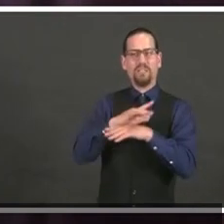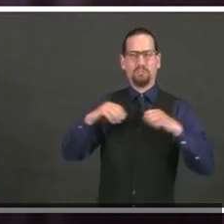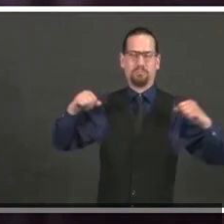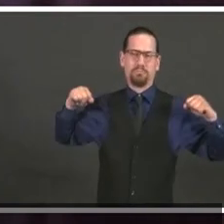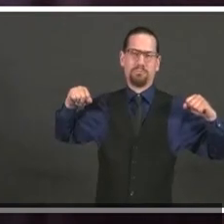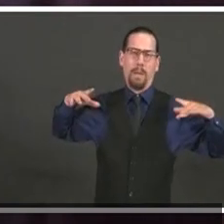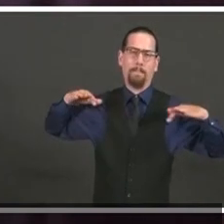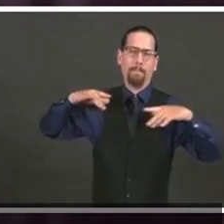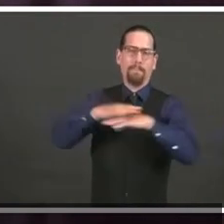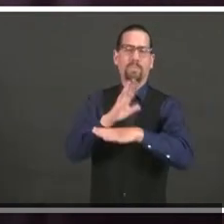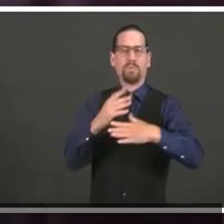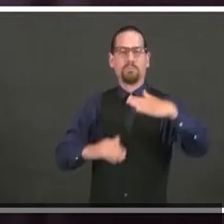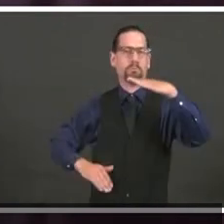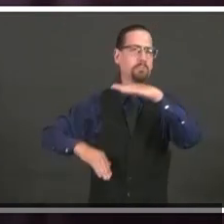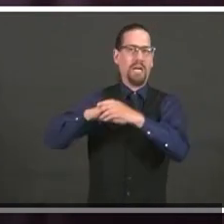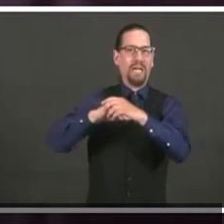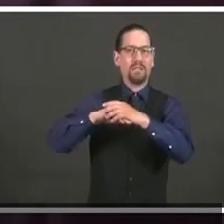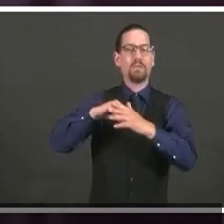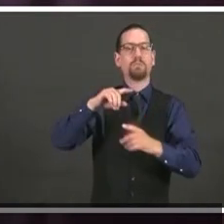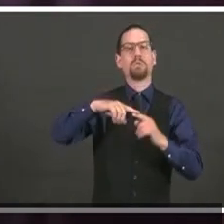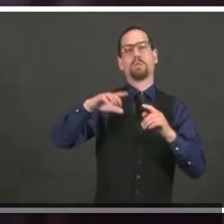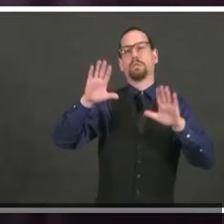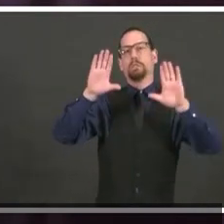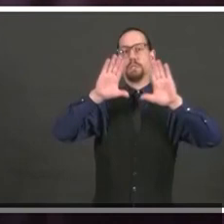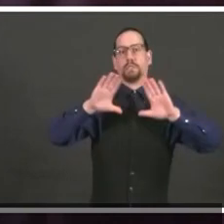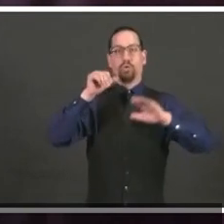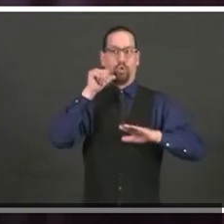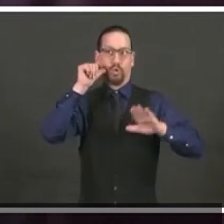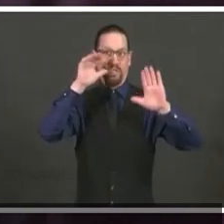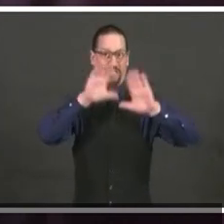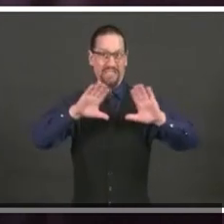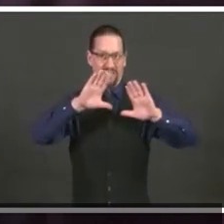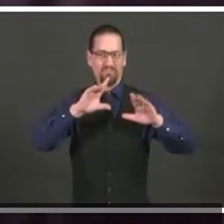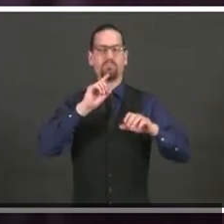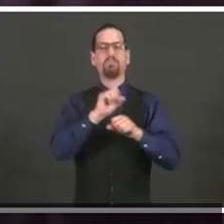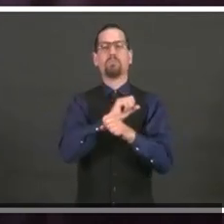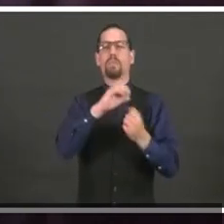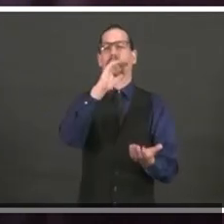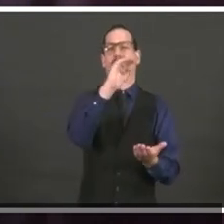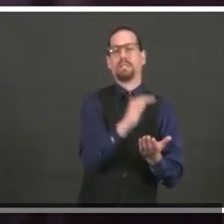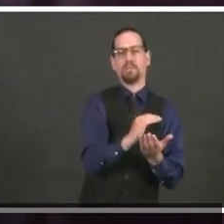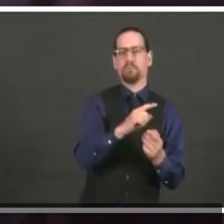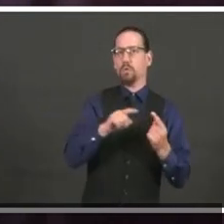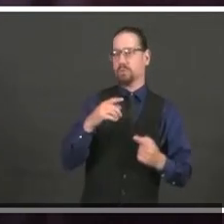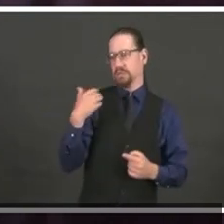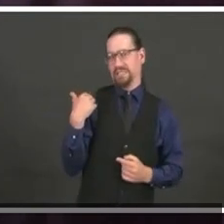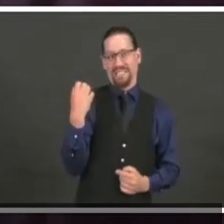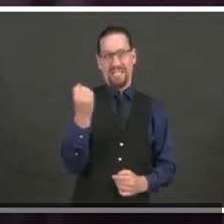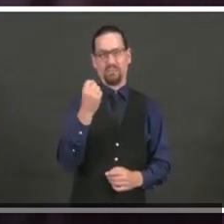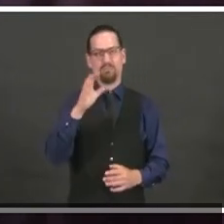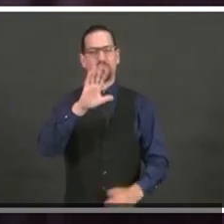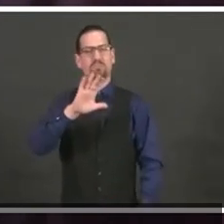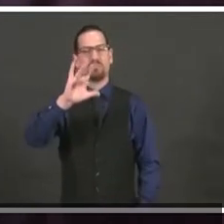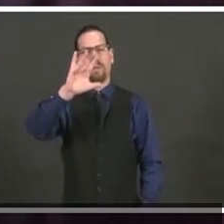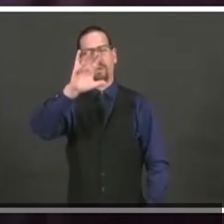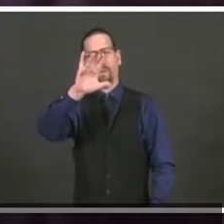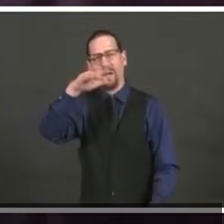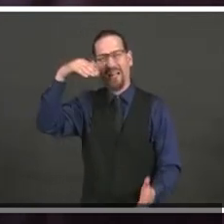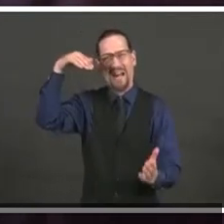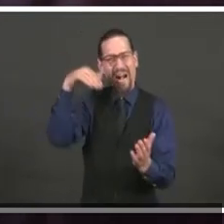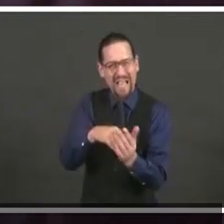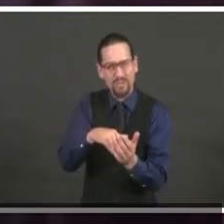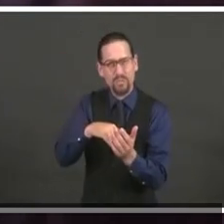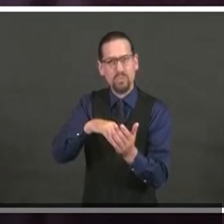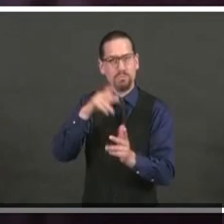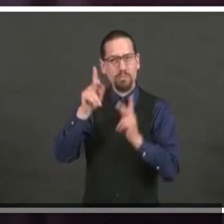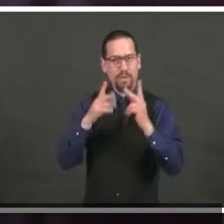but Saturday we think we had about 25,000 visitors to our state beaches, and on Sunday it was